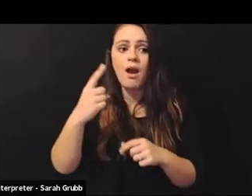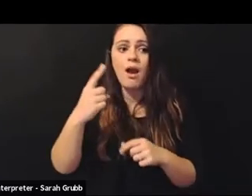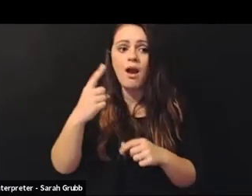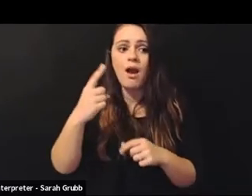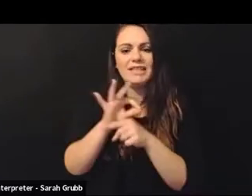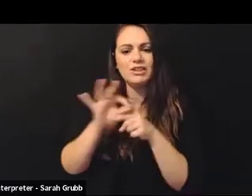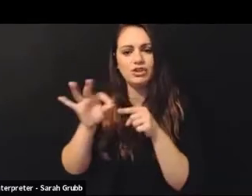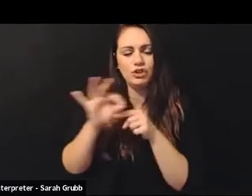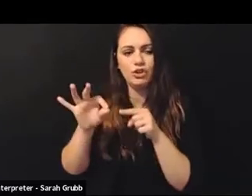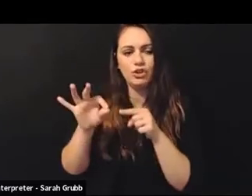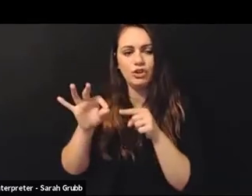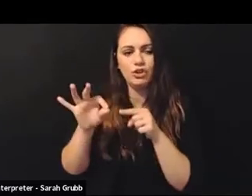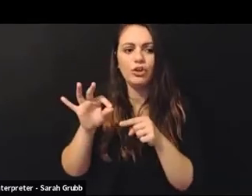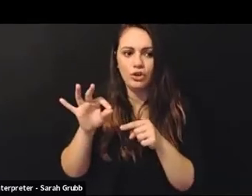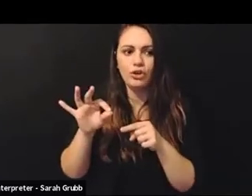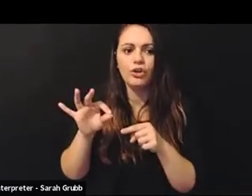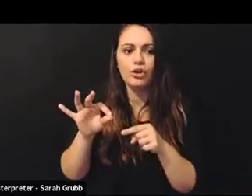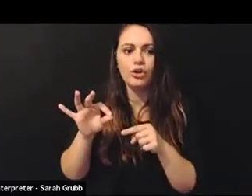for the maintenance of sameness.